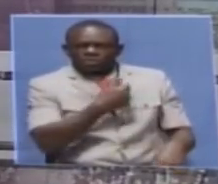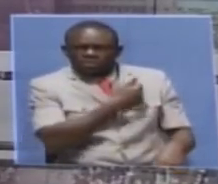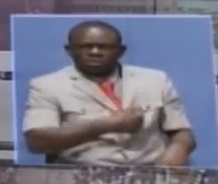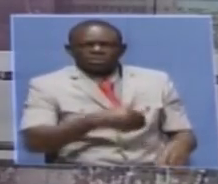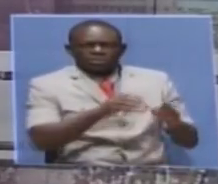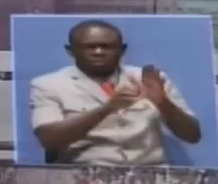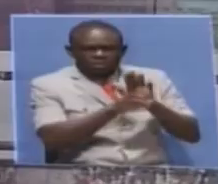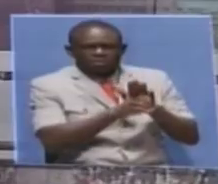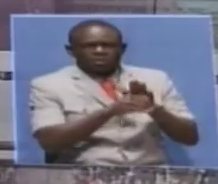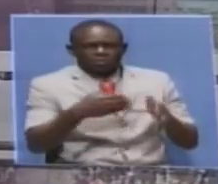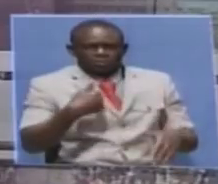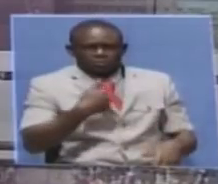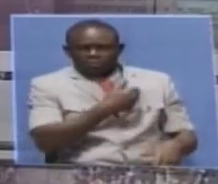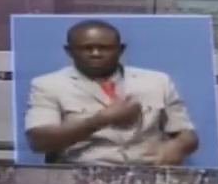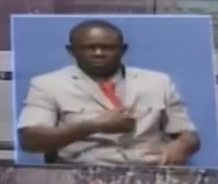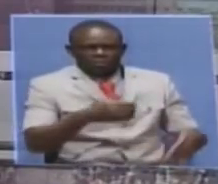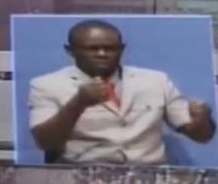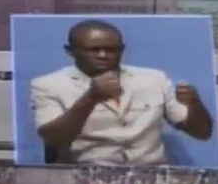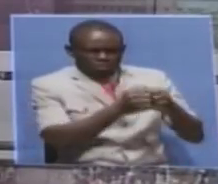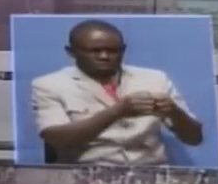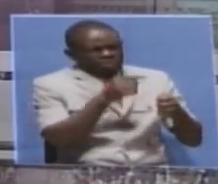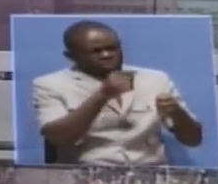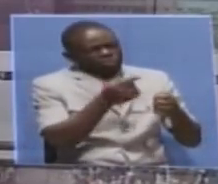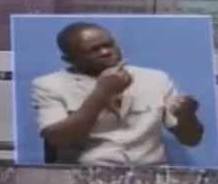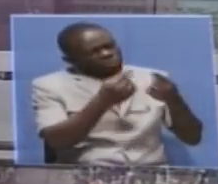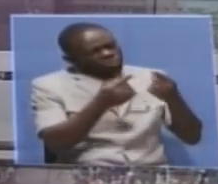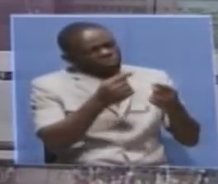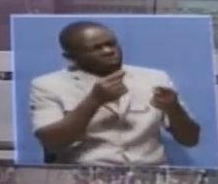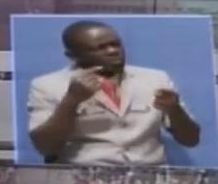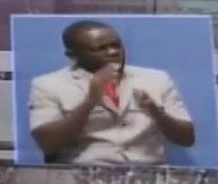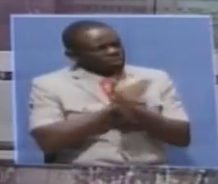discuss options for relief of Zambia's debt to China.